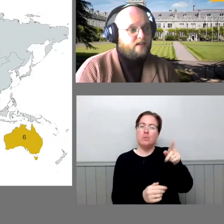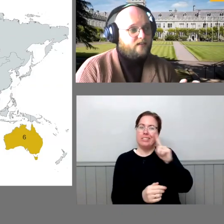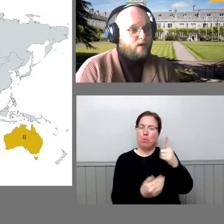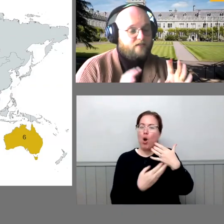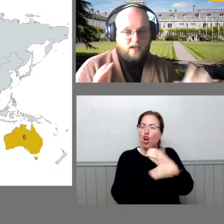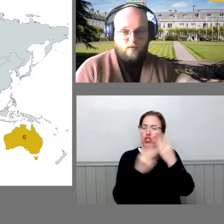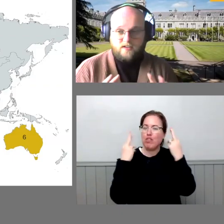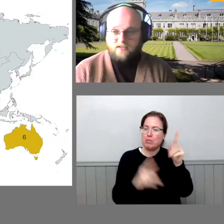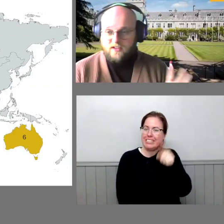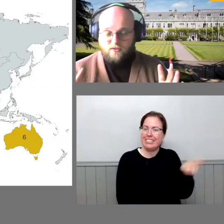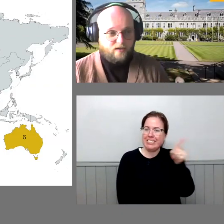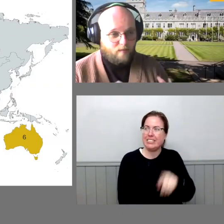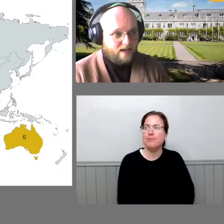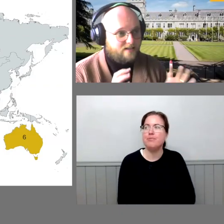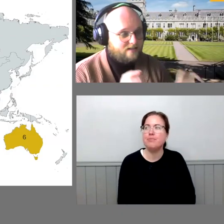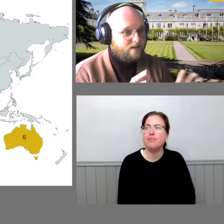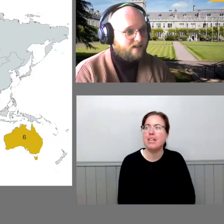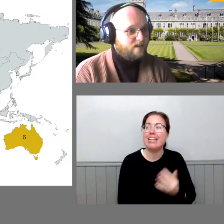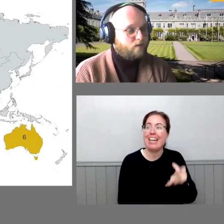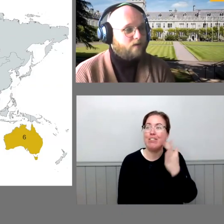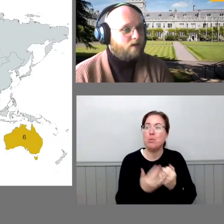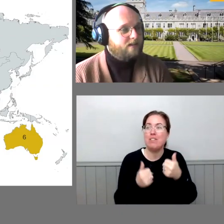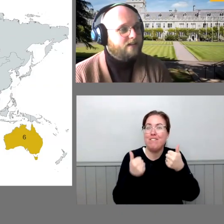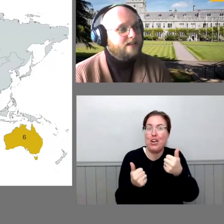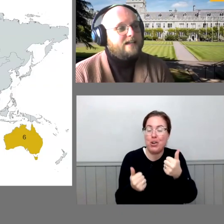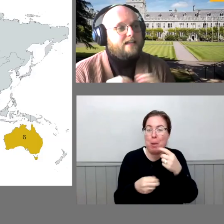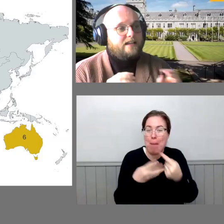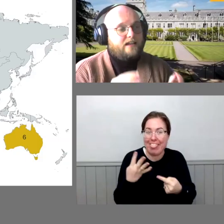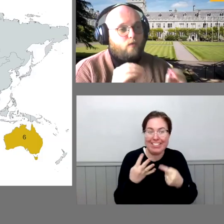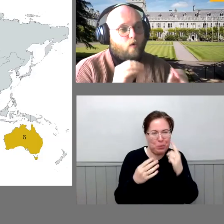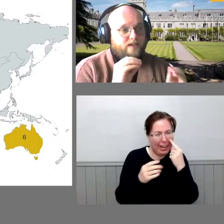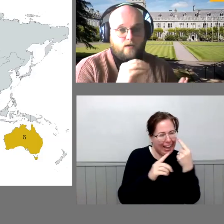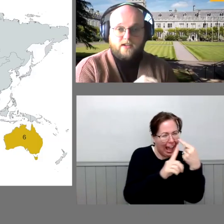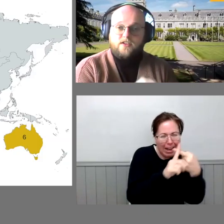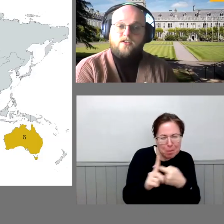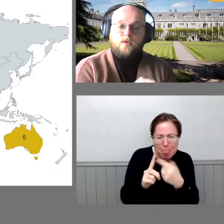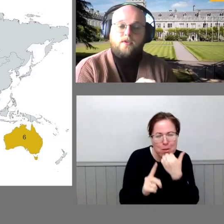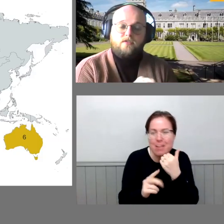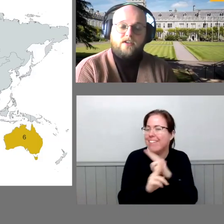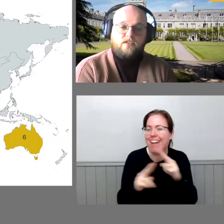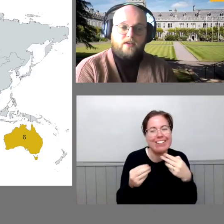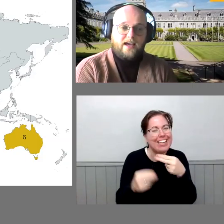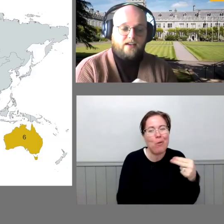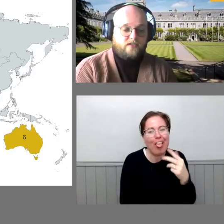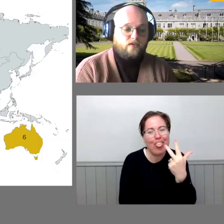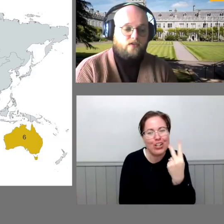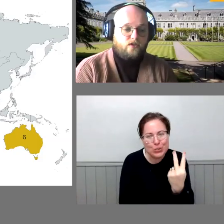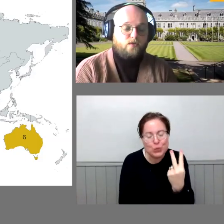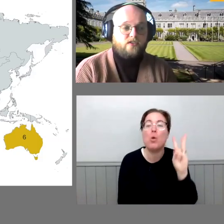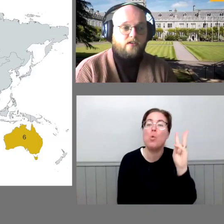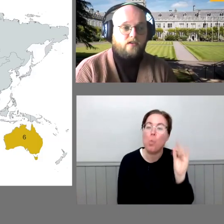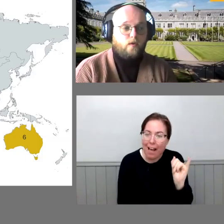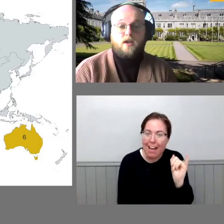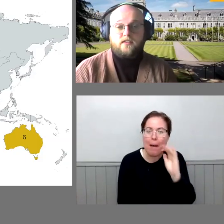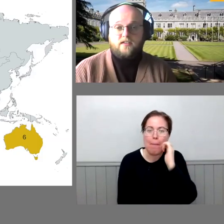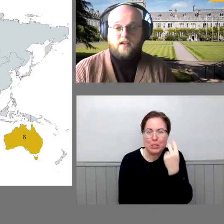to say with this as well, if anyone is really good at maths and is counting the numbers up already, this won't equal 32. And the reason for that is